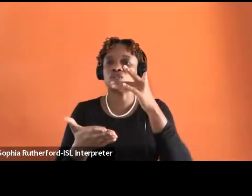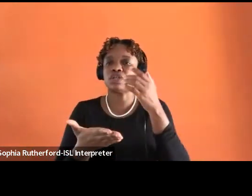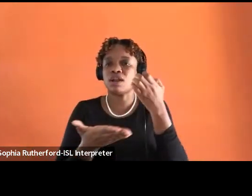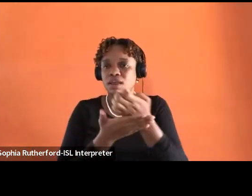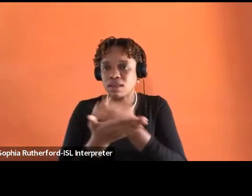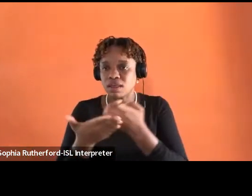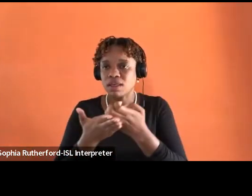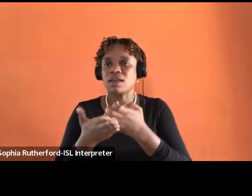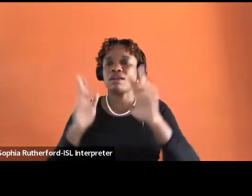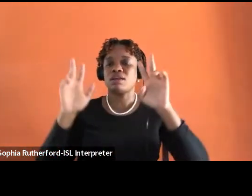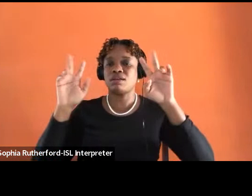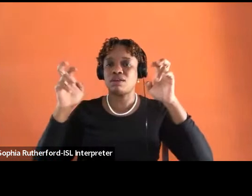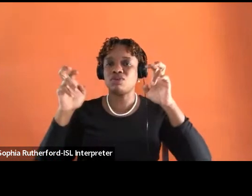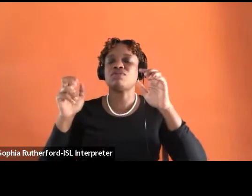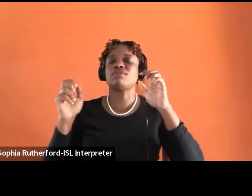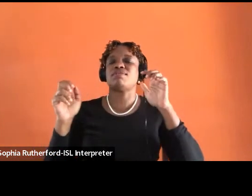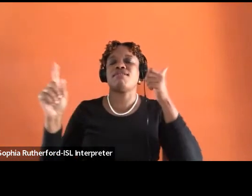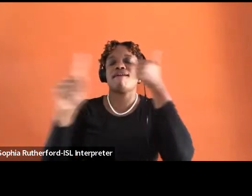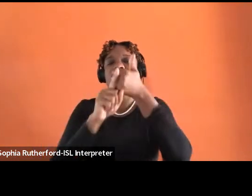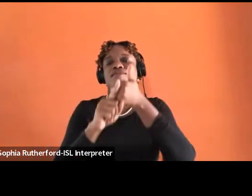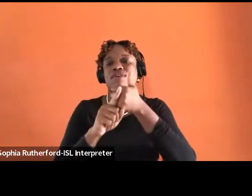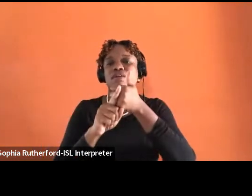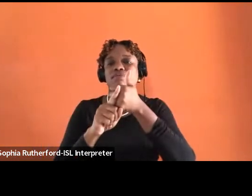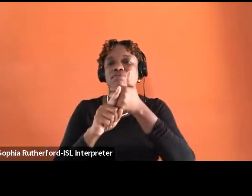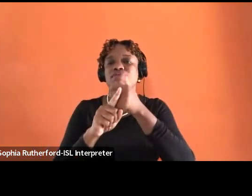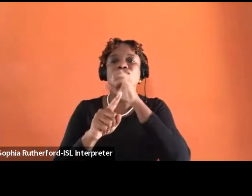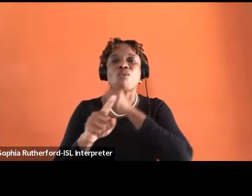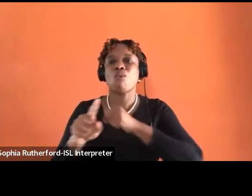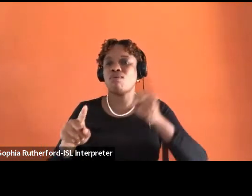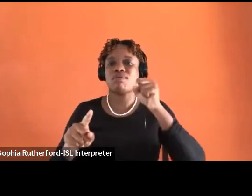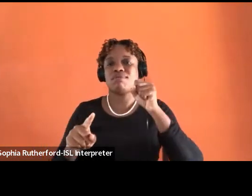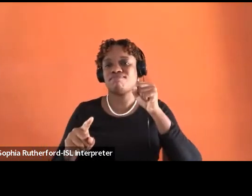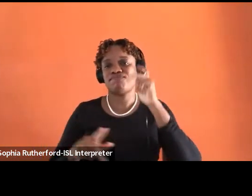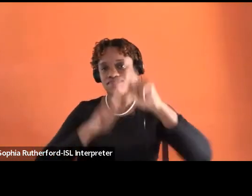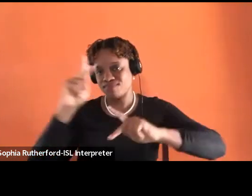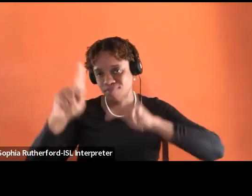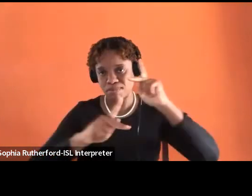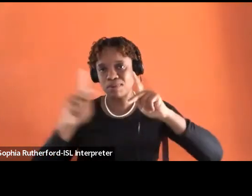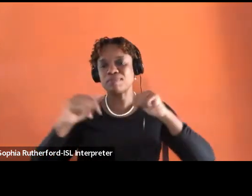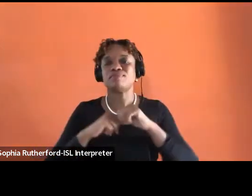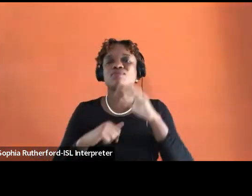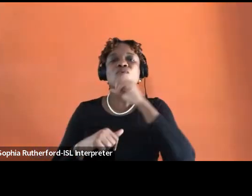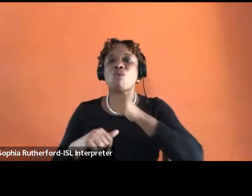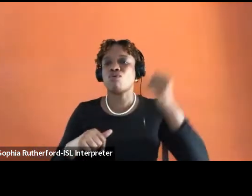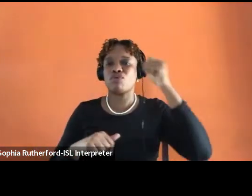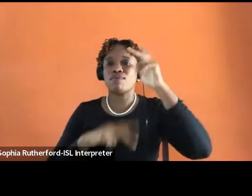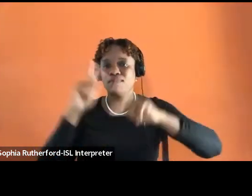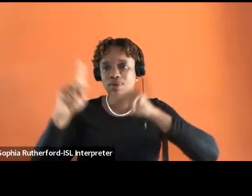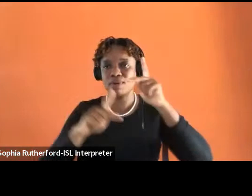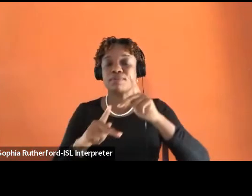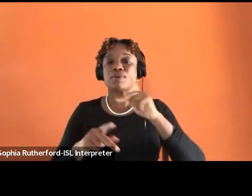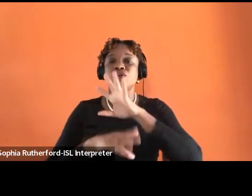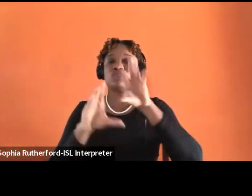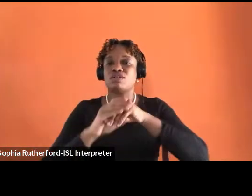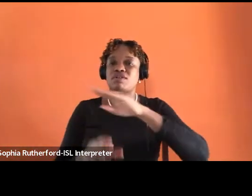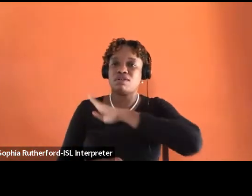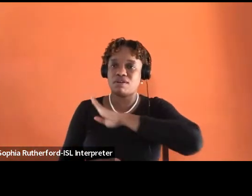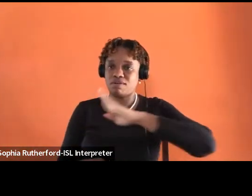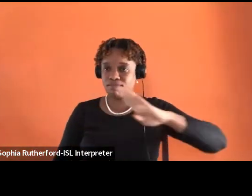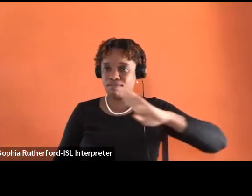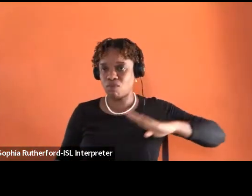affecting older adults. She is a board member of the National Council for Senior